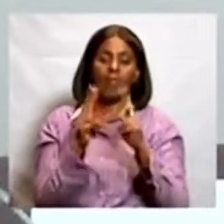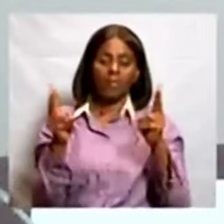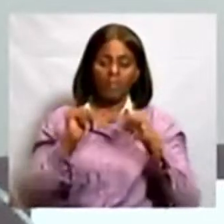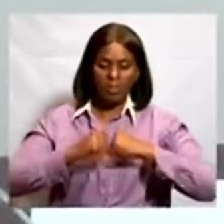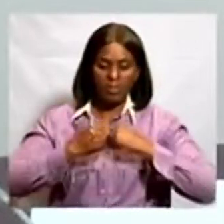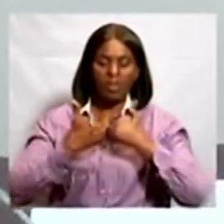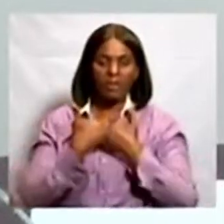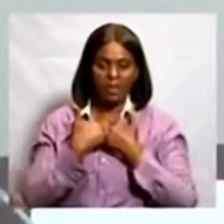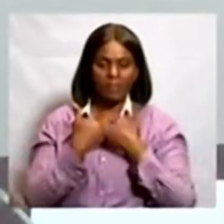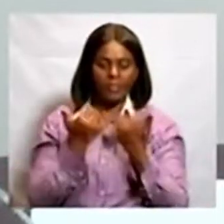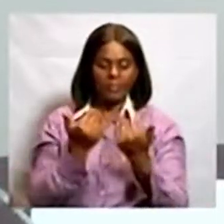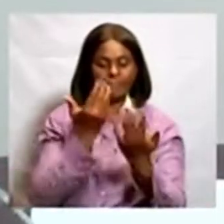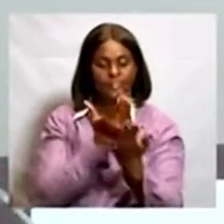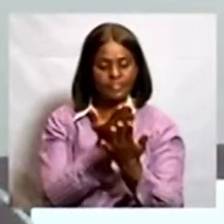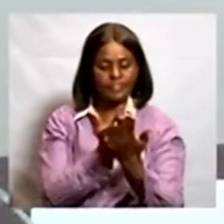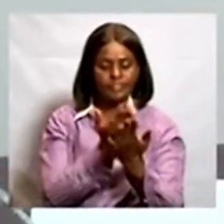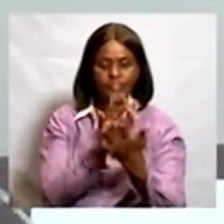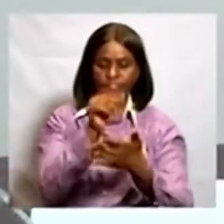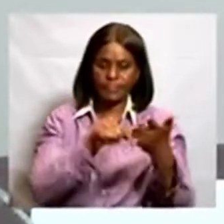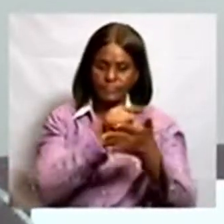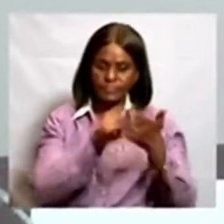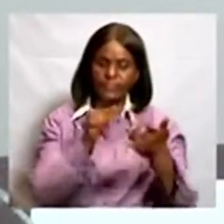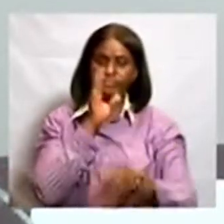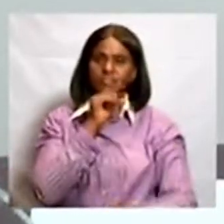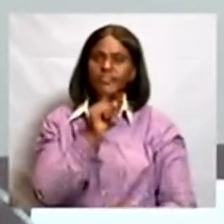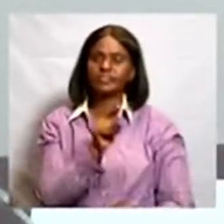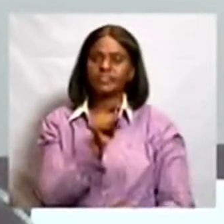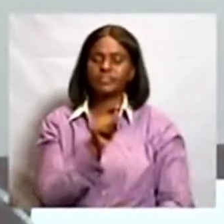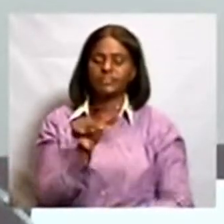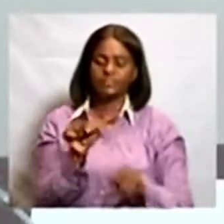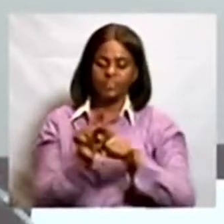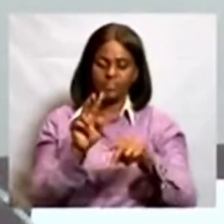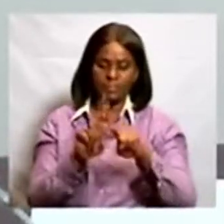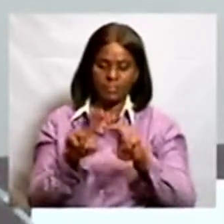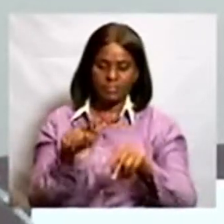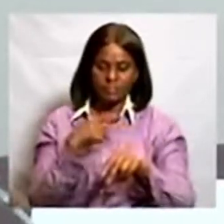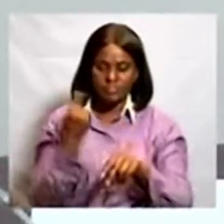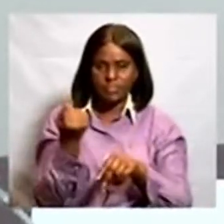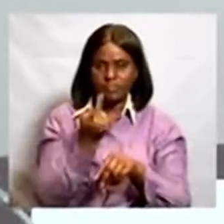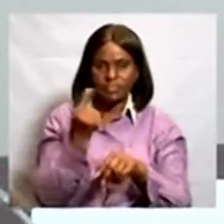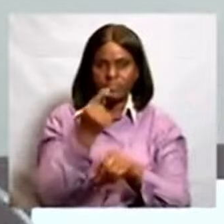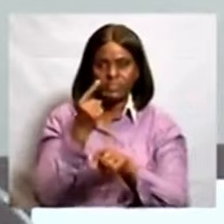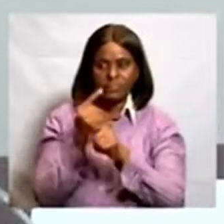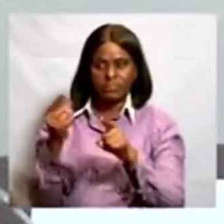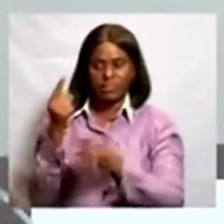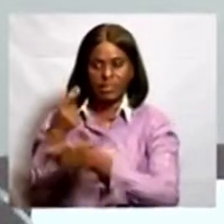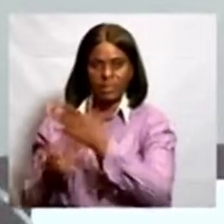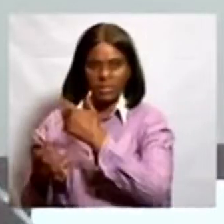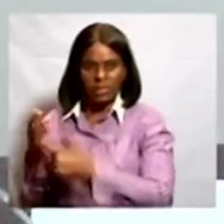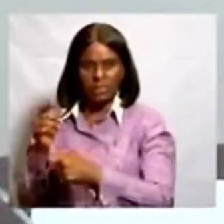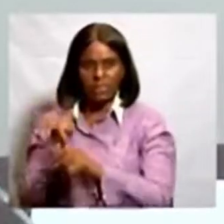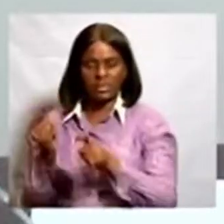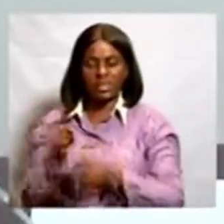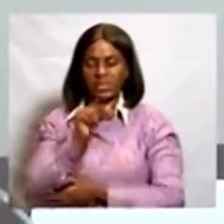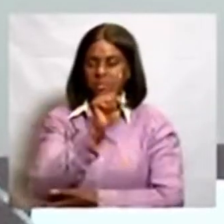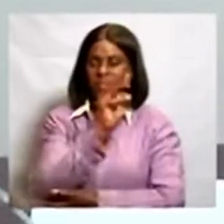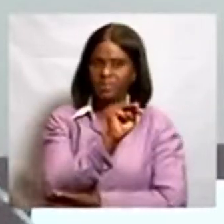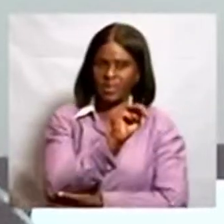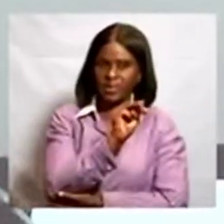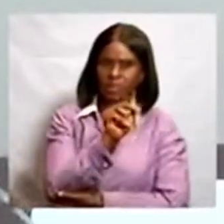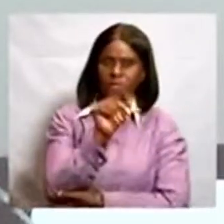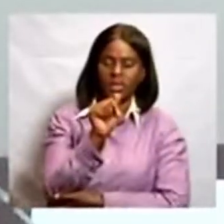are proposing a deletion on that. Chair, may I just consult just a minute? Yeah, go